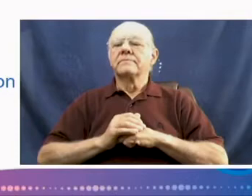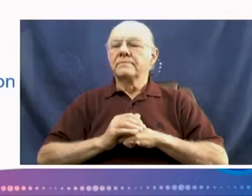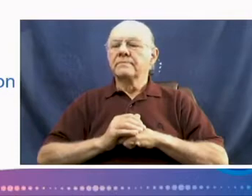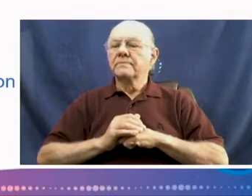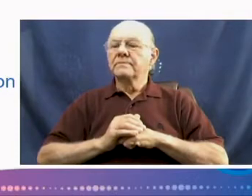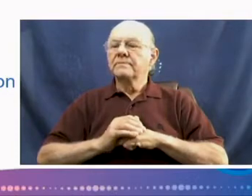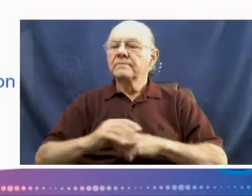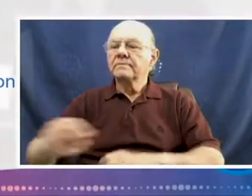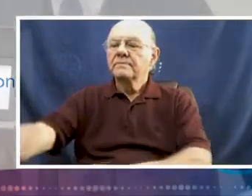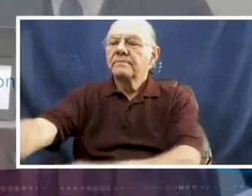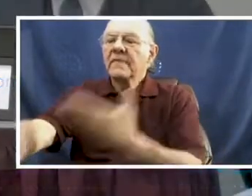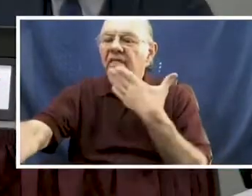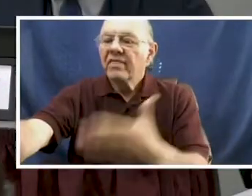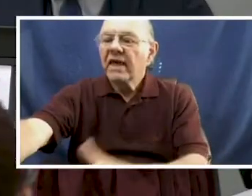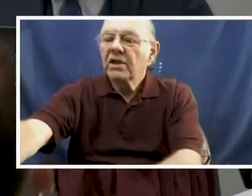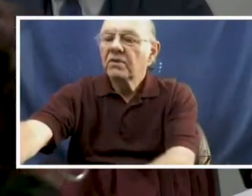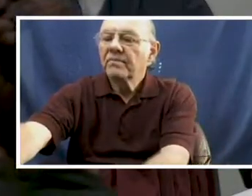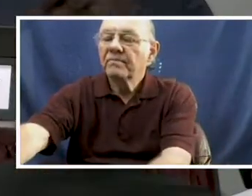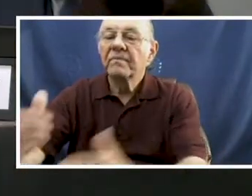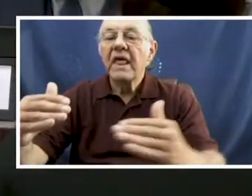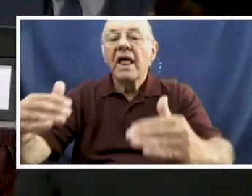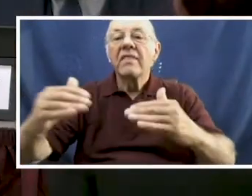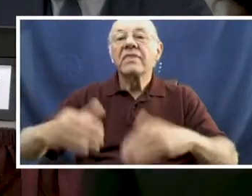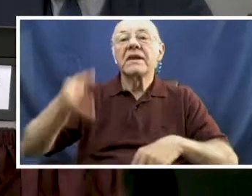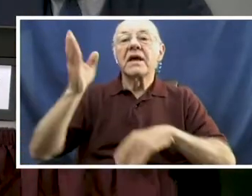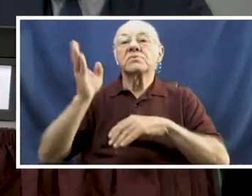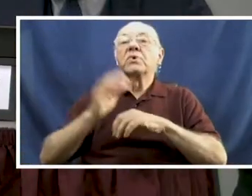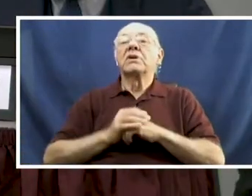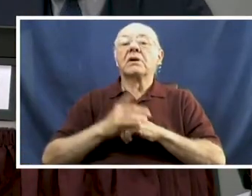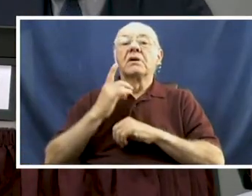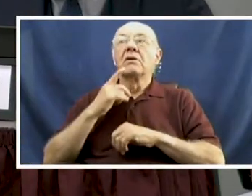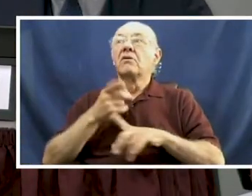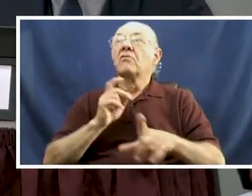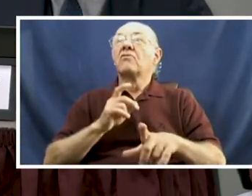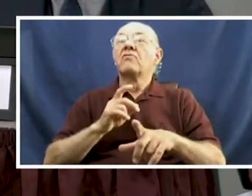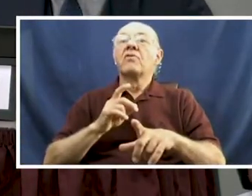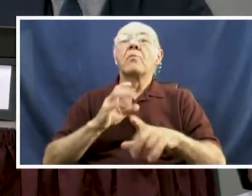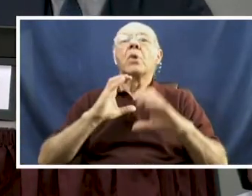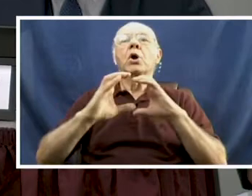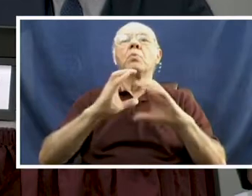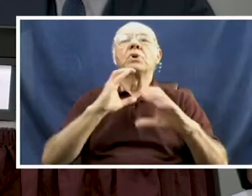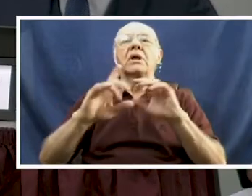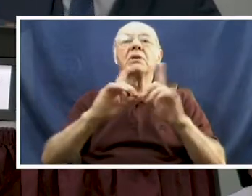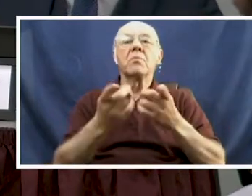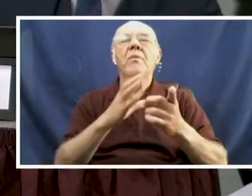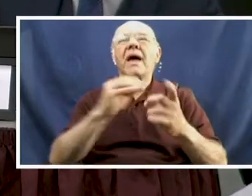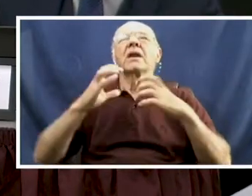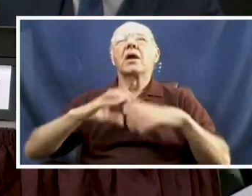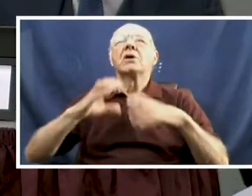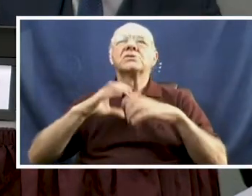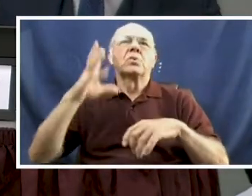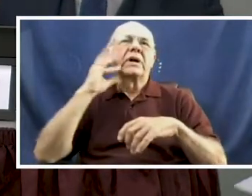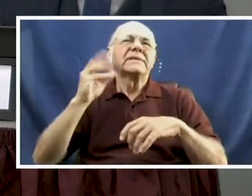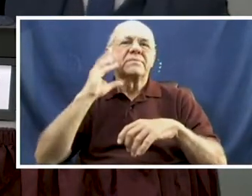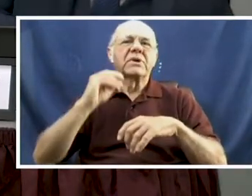Thank you. Our next presentation will be by Communications and Customer Experience.